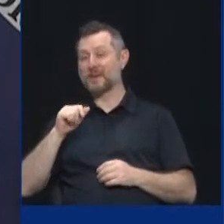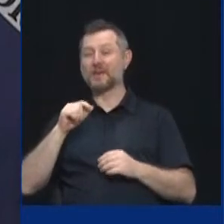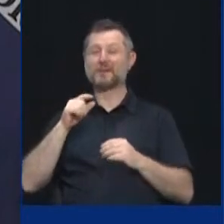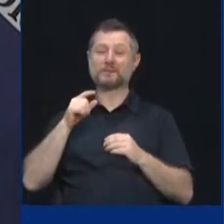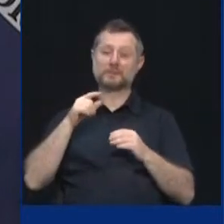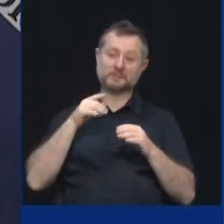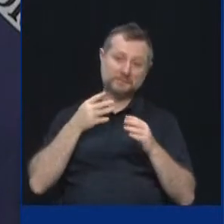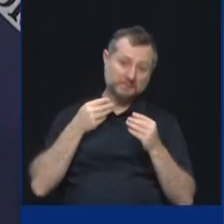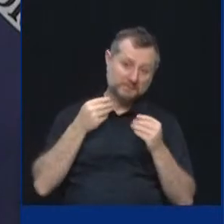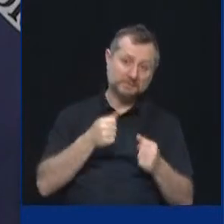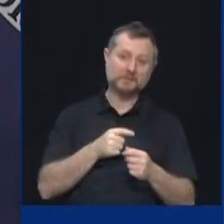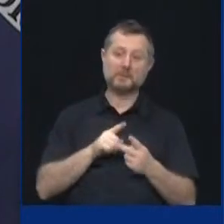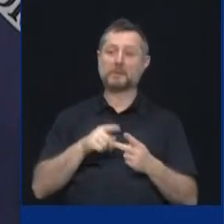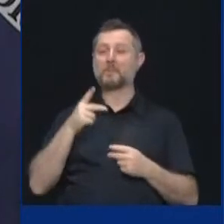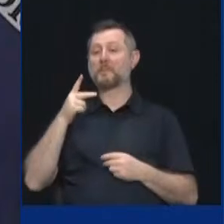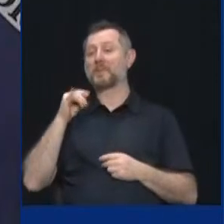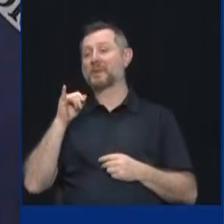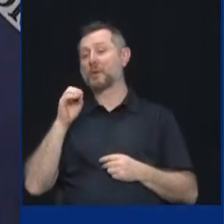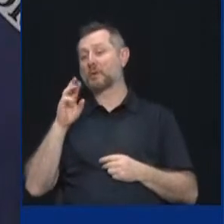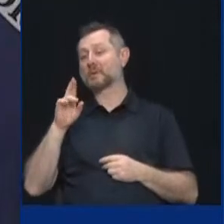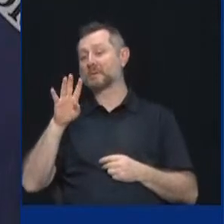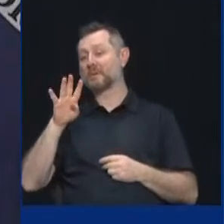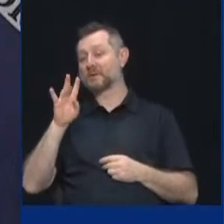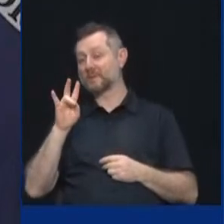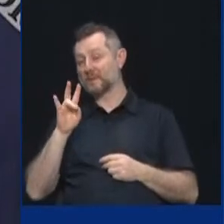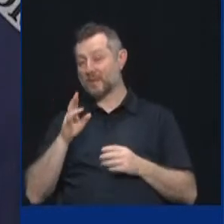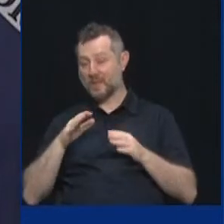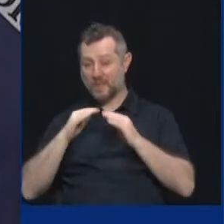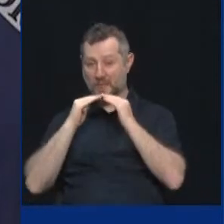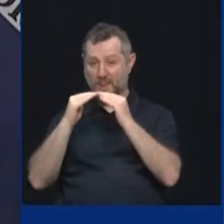Pier 76, new Penn Station.